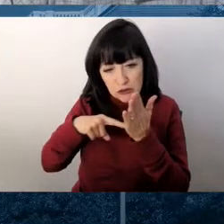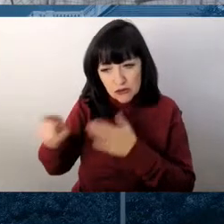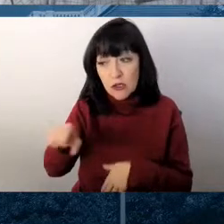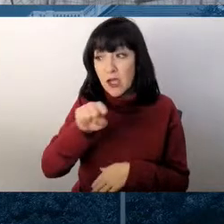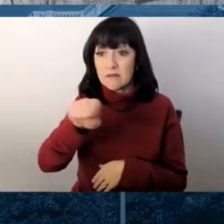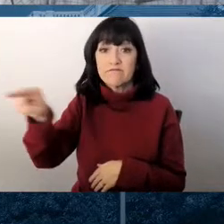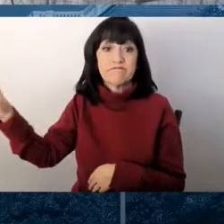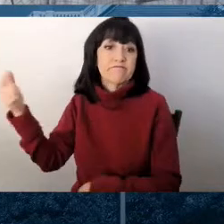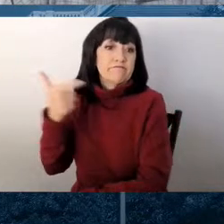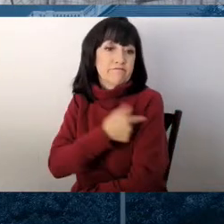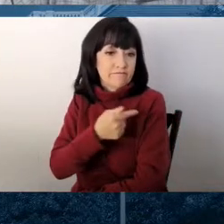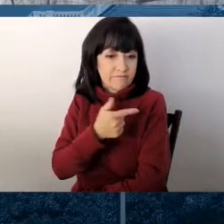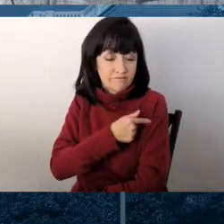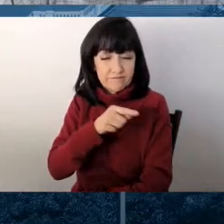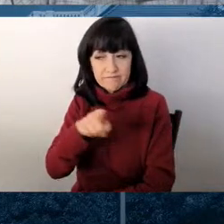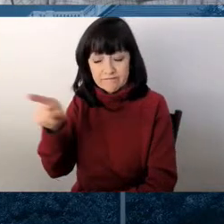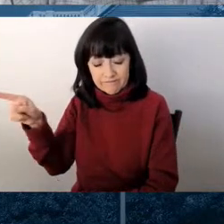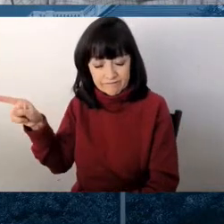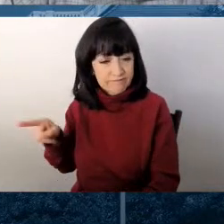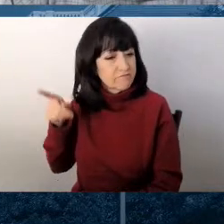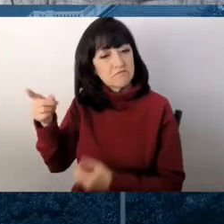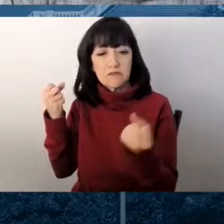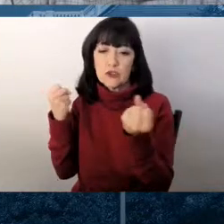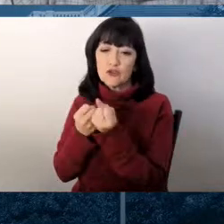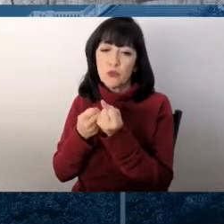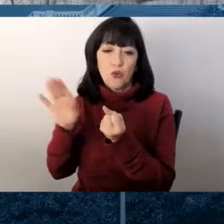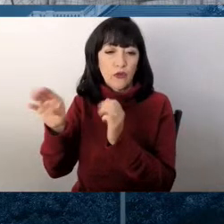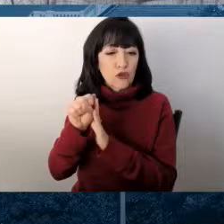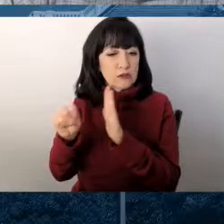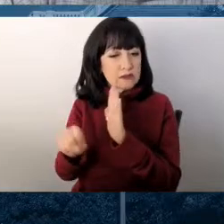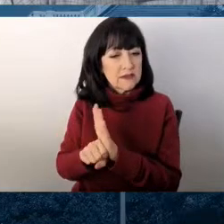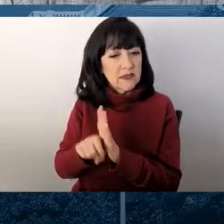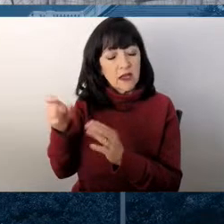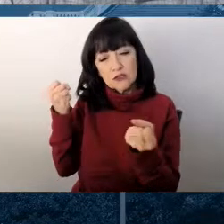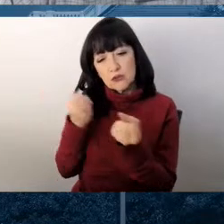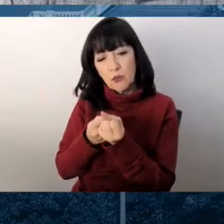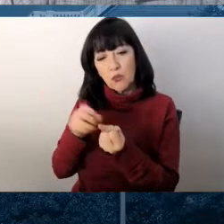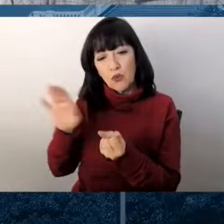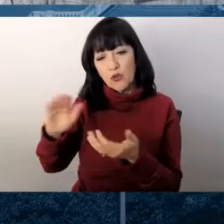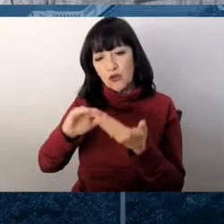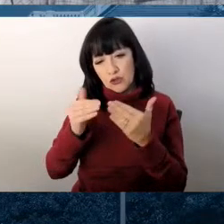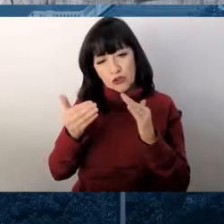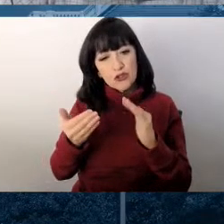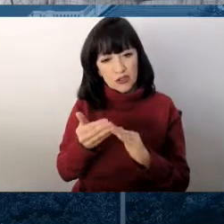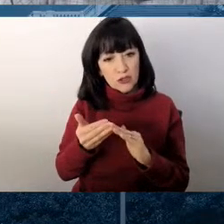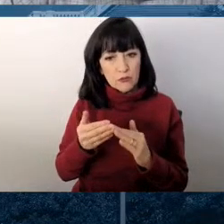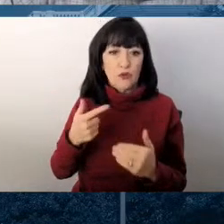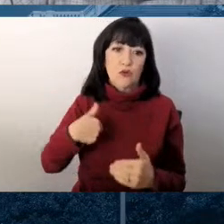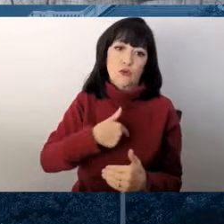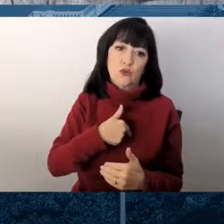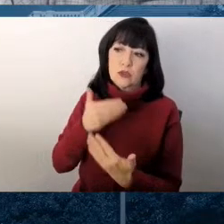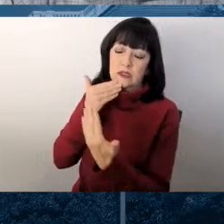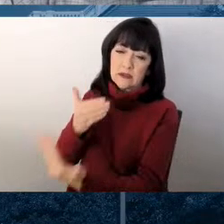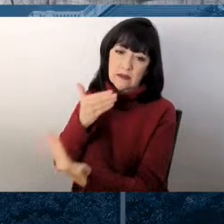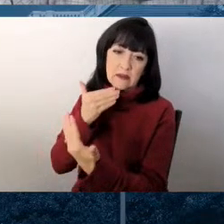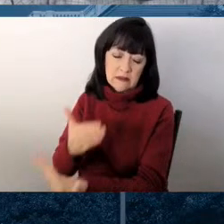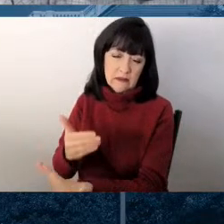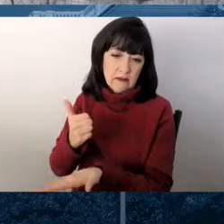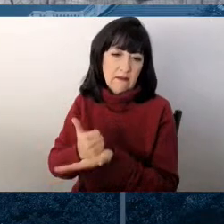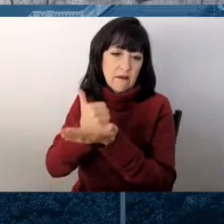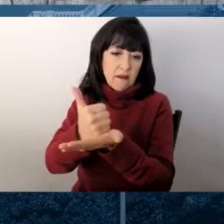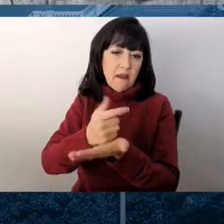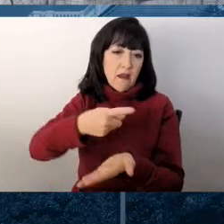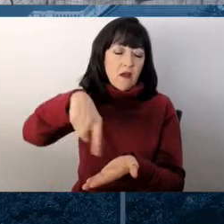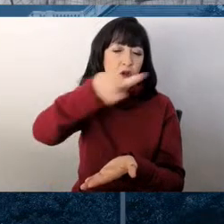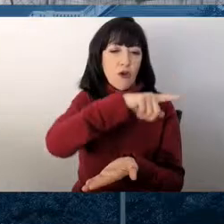but they did it for their state and their community, which is an outstanding way. And another way will help the hospitals decompress. So like